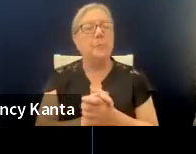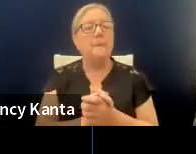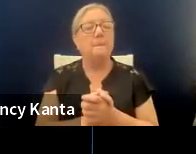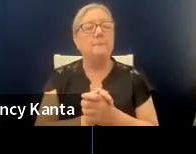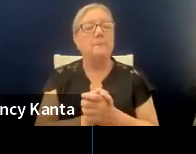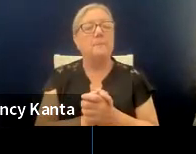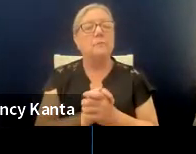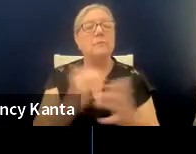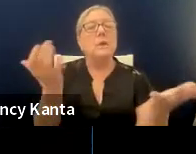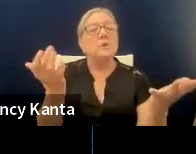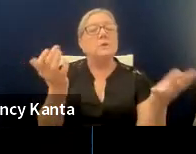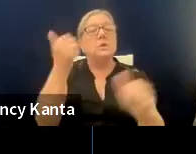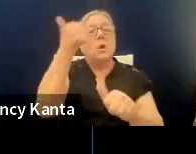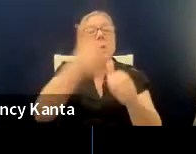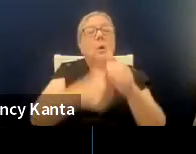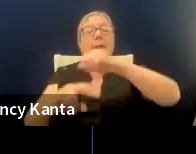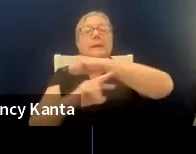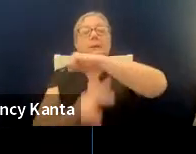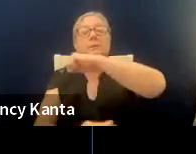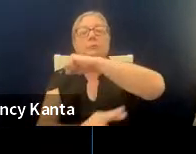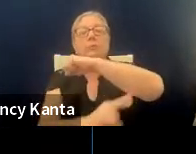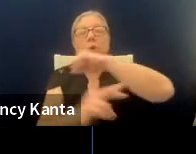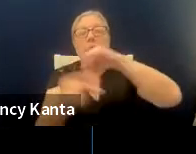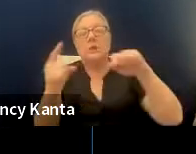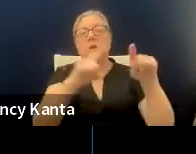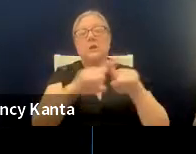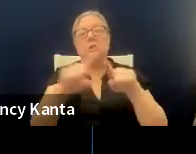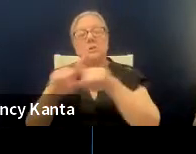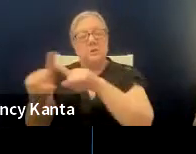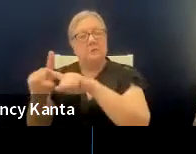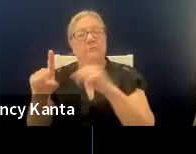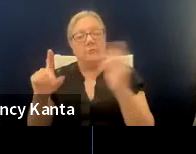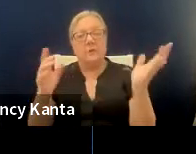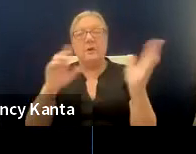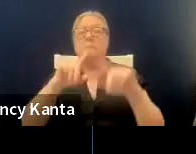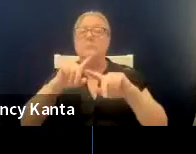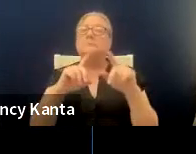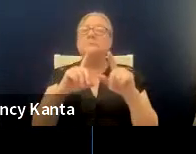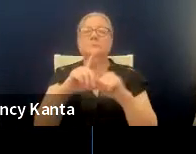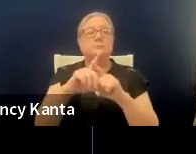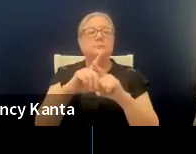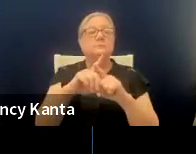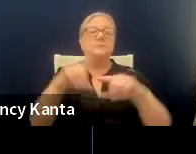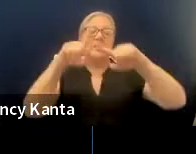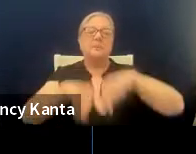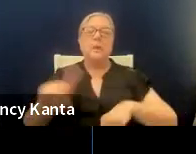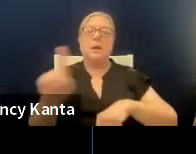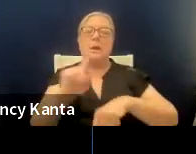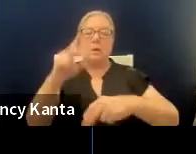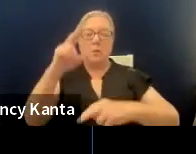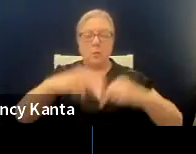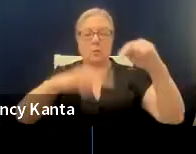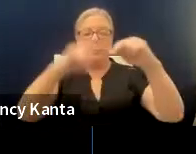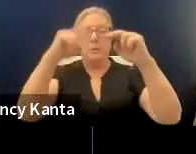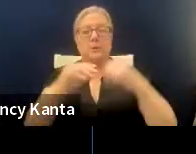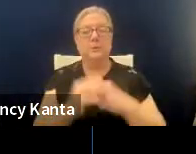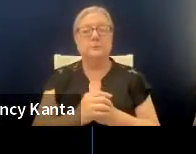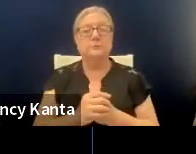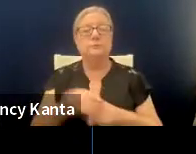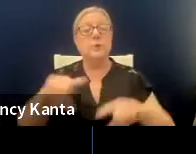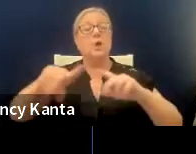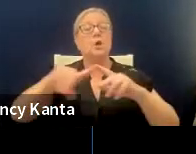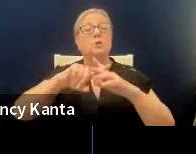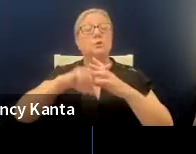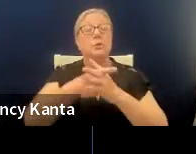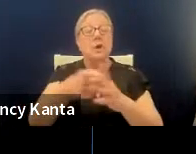different with the complexities of IBR, but that process remains largely the same. We start with an alignment